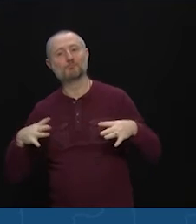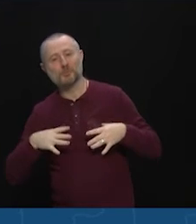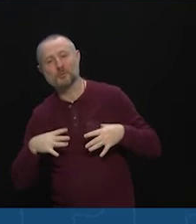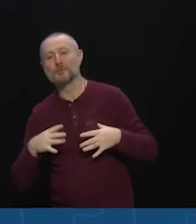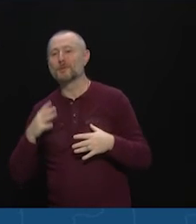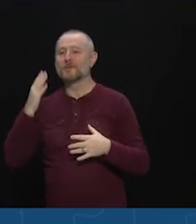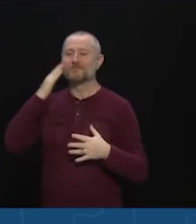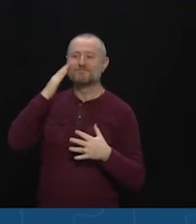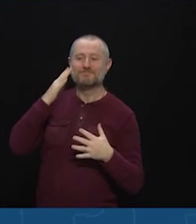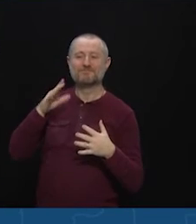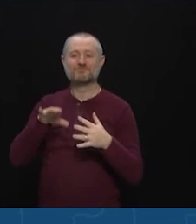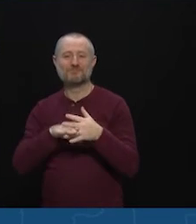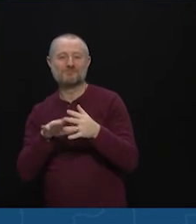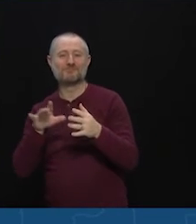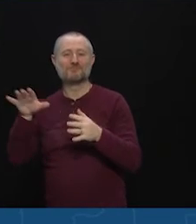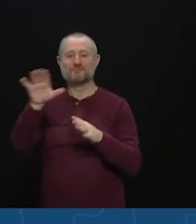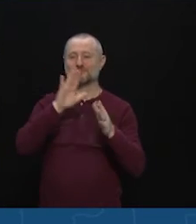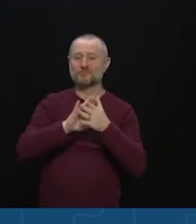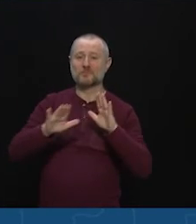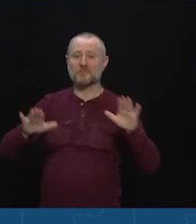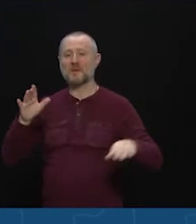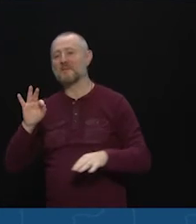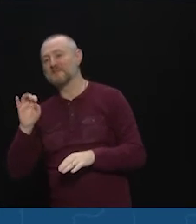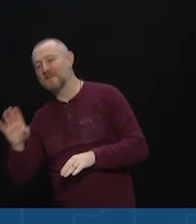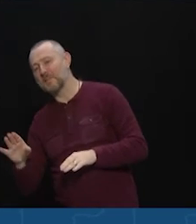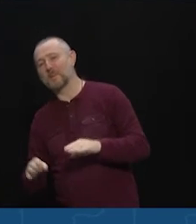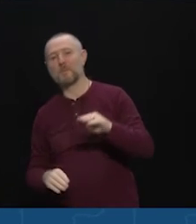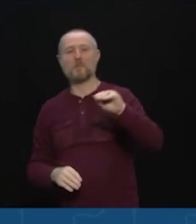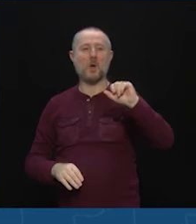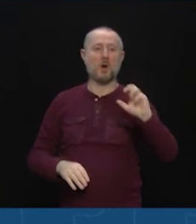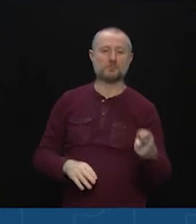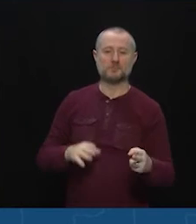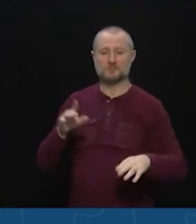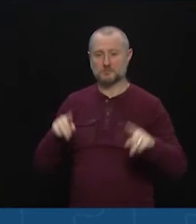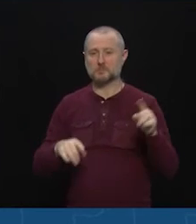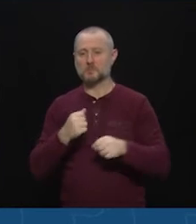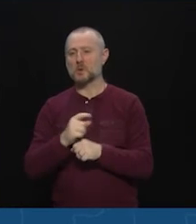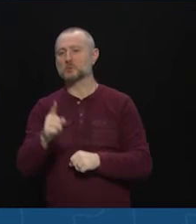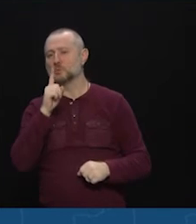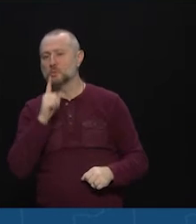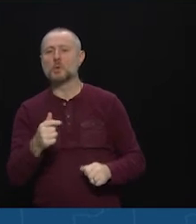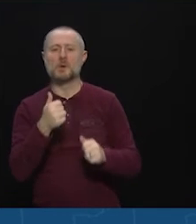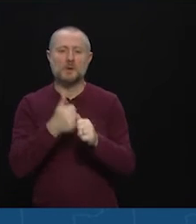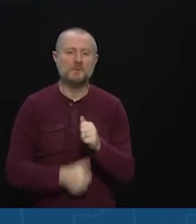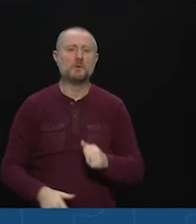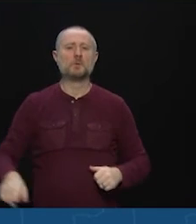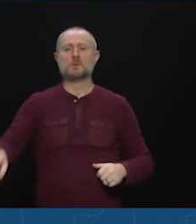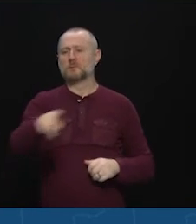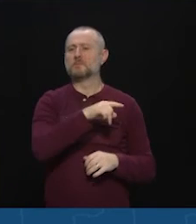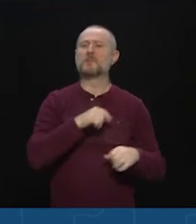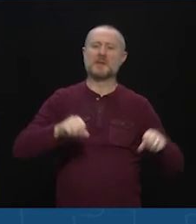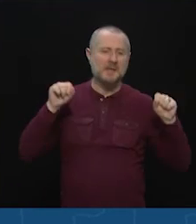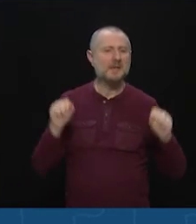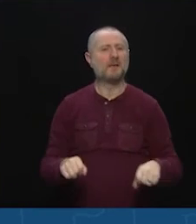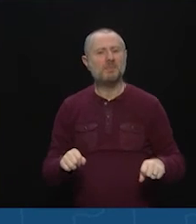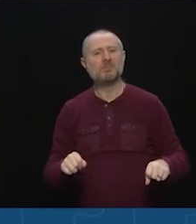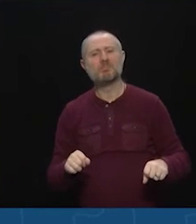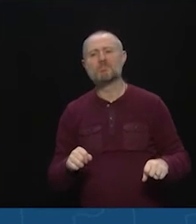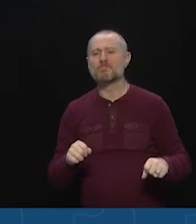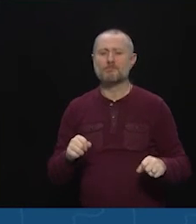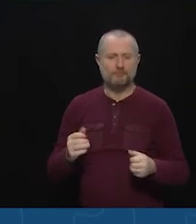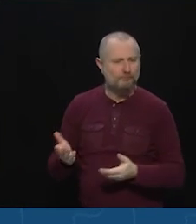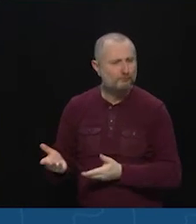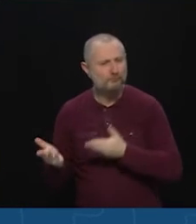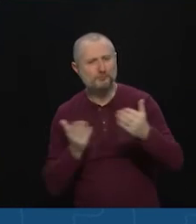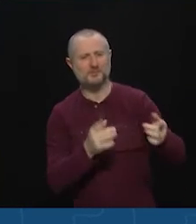want to make sure that we have enough kits to have every child be able to have a test kit sent home with them before the break.